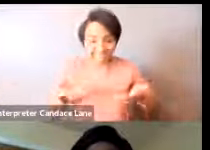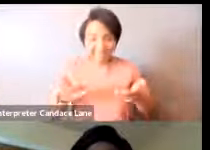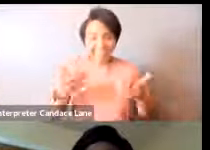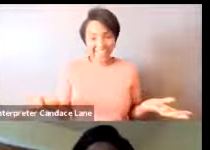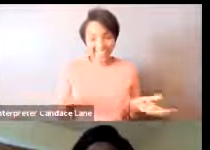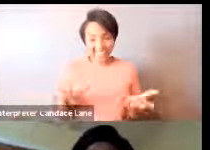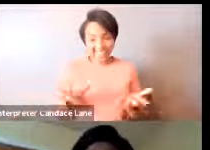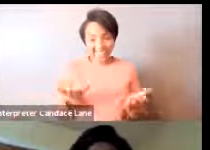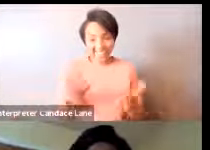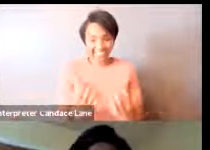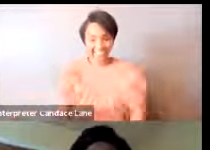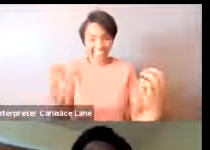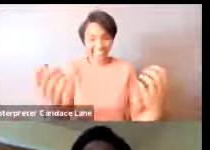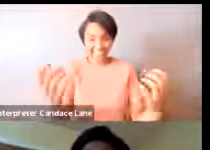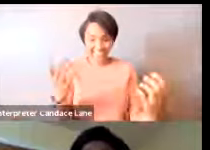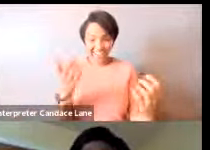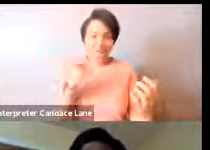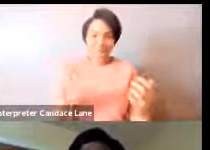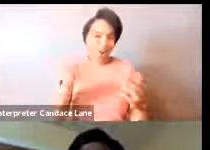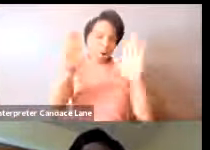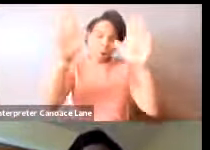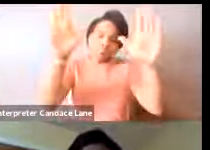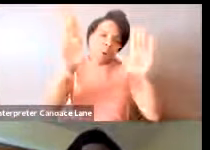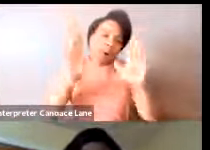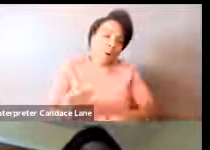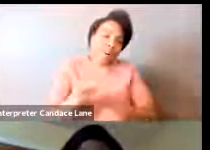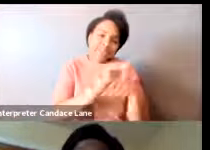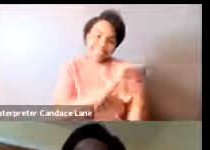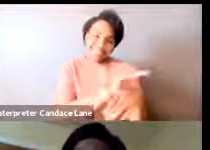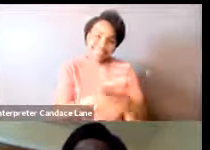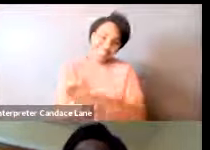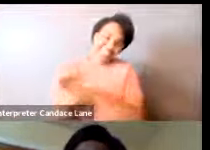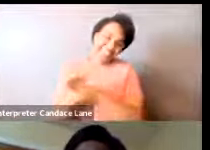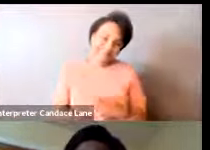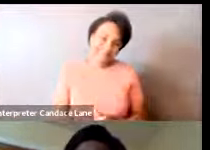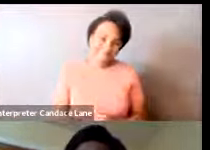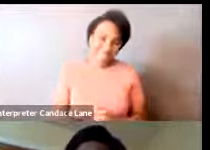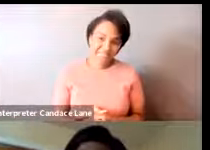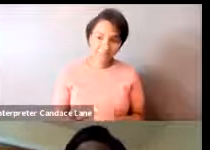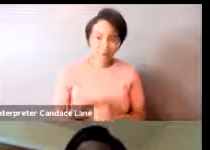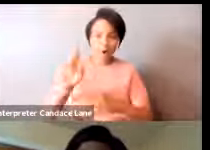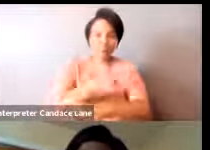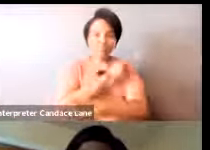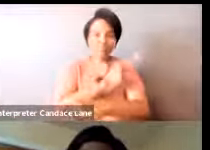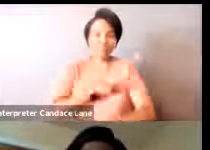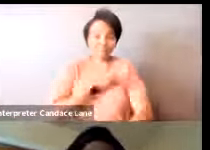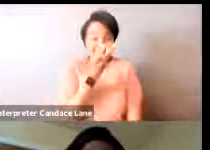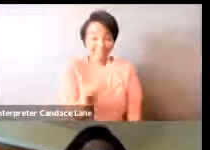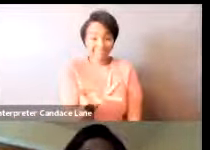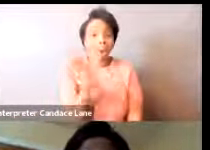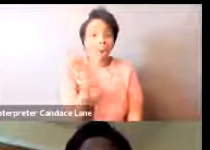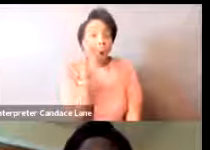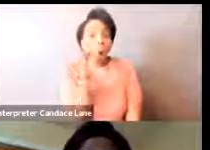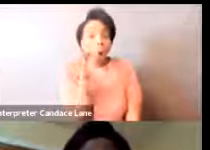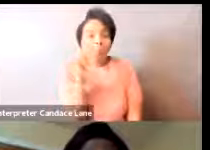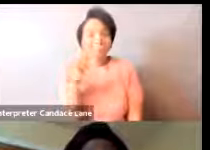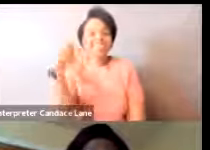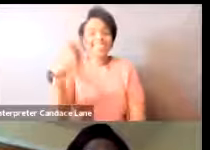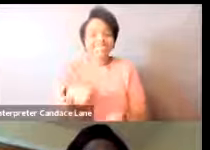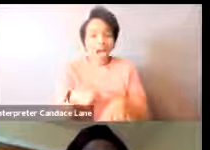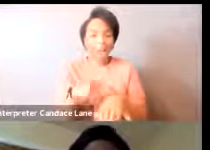our midst tonight for a wonderful evening of poetry reading. We hope next time we'll be on our